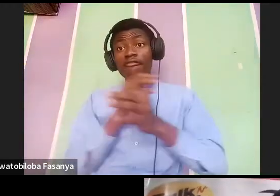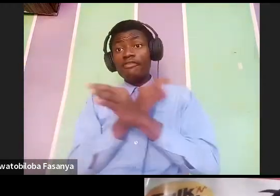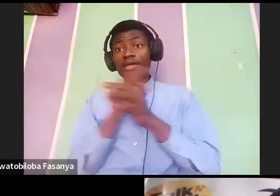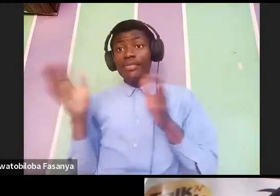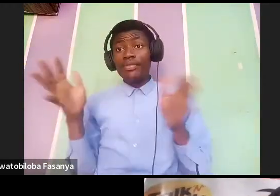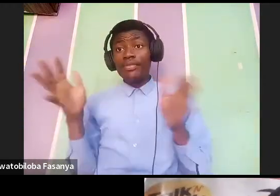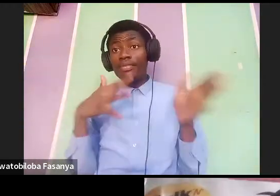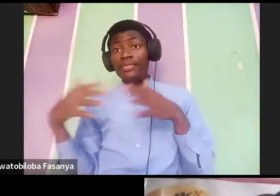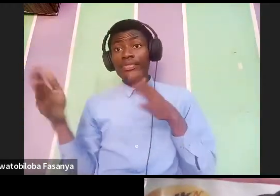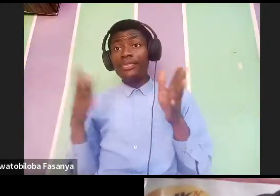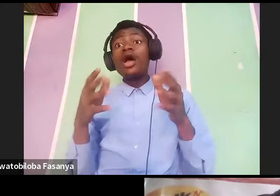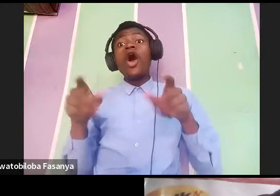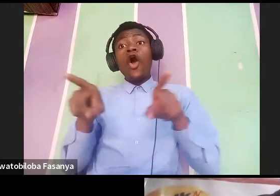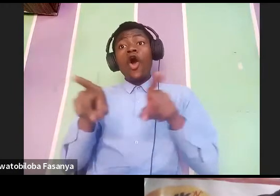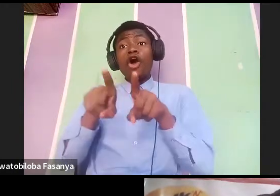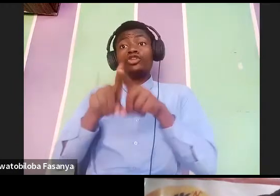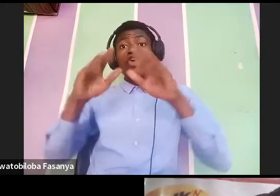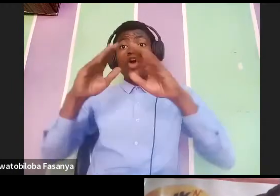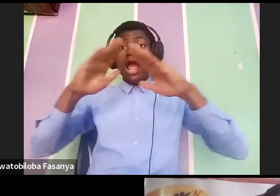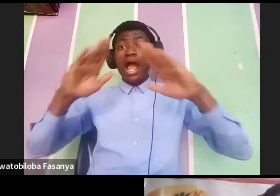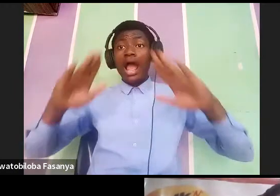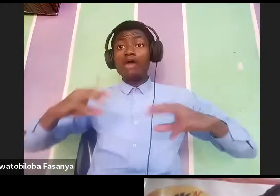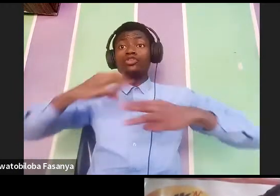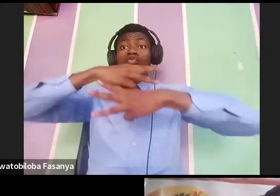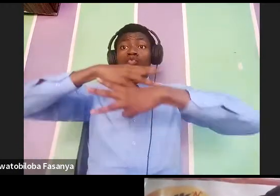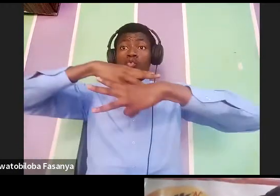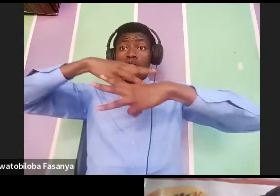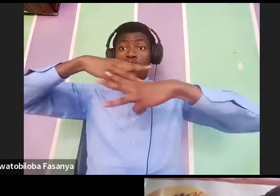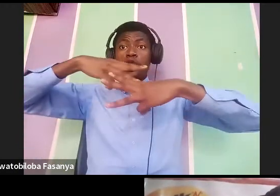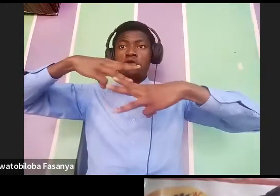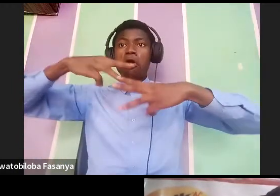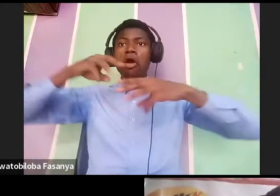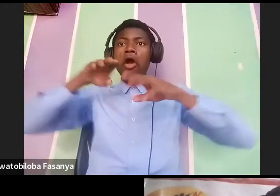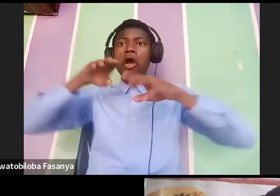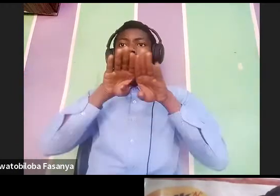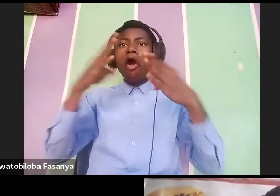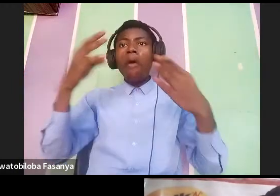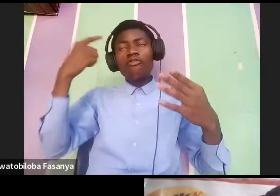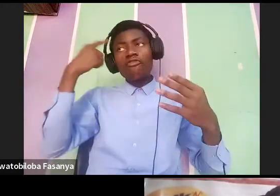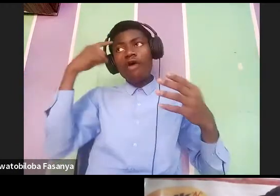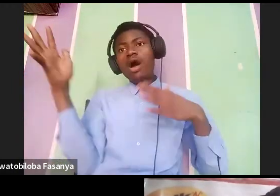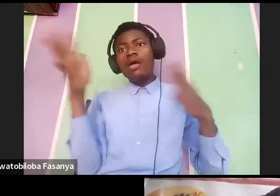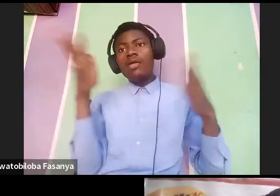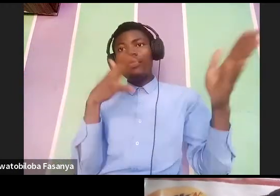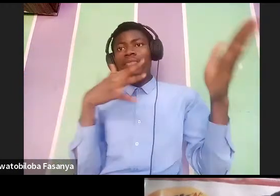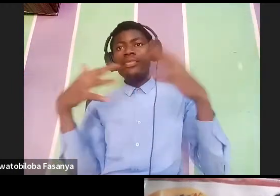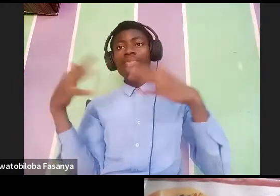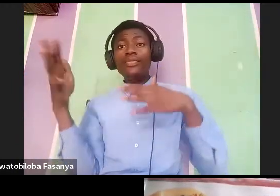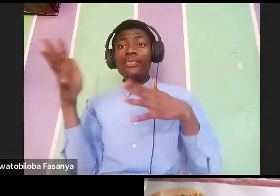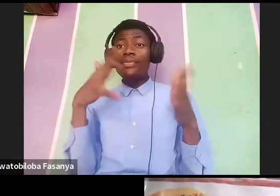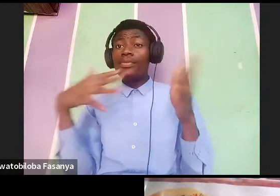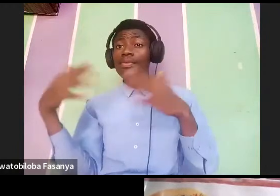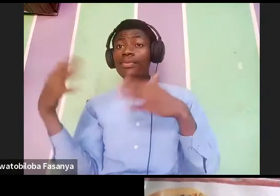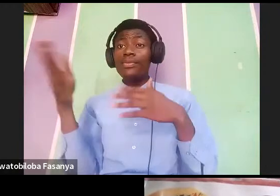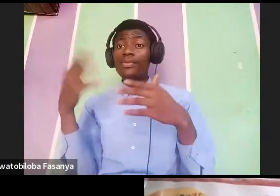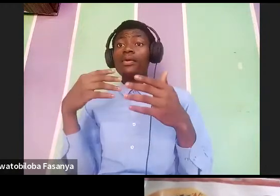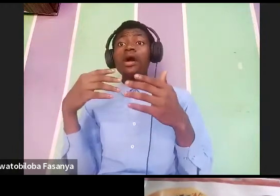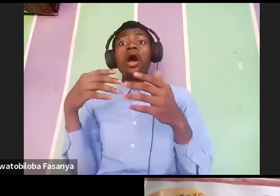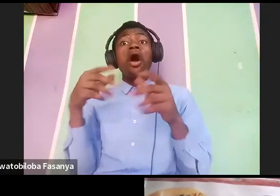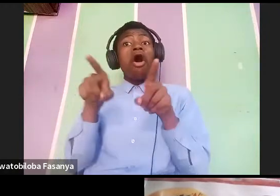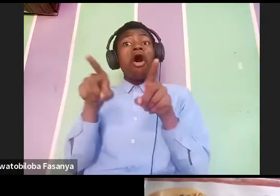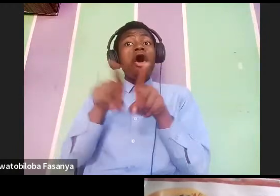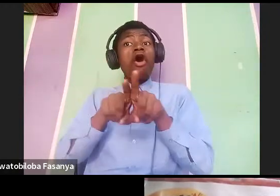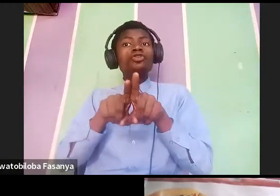windows to bring about cross ventilation. Then at the same time, try and make sure that the person is lying down, that's